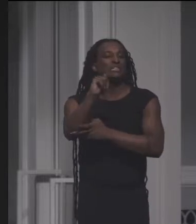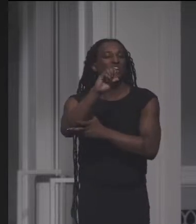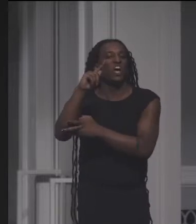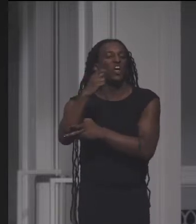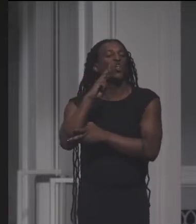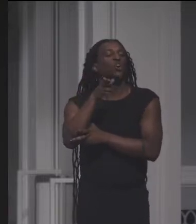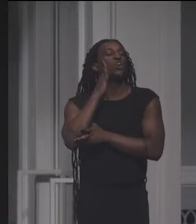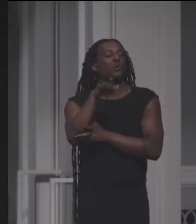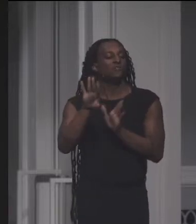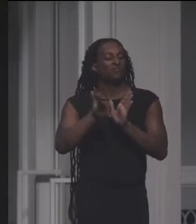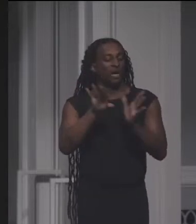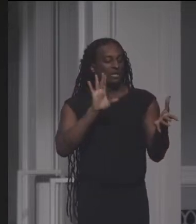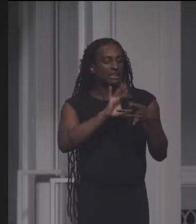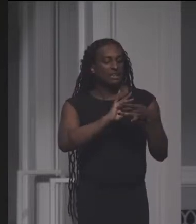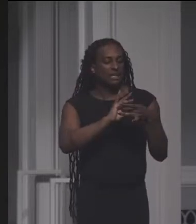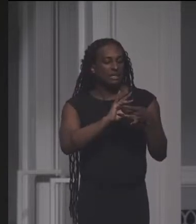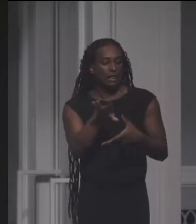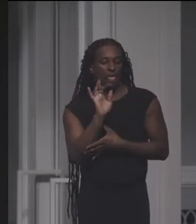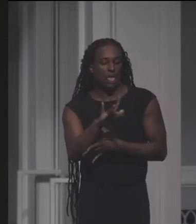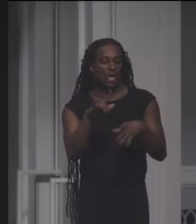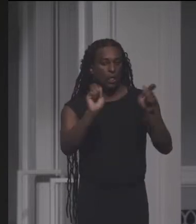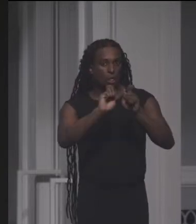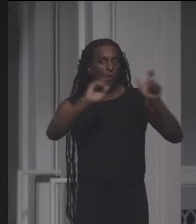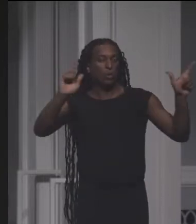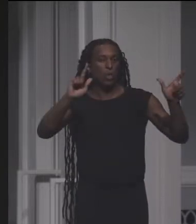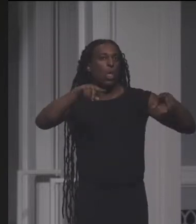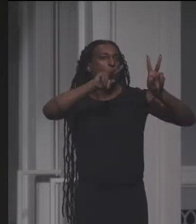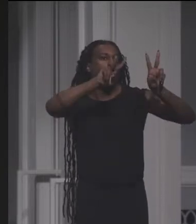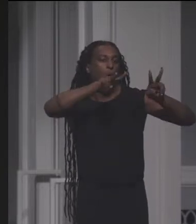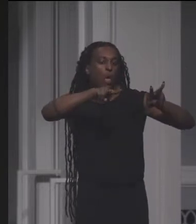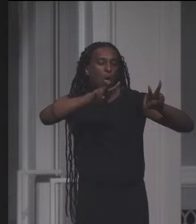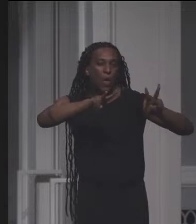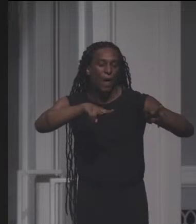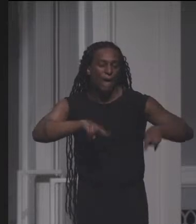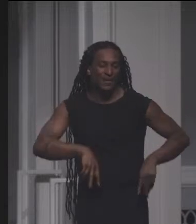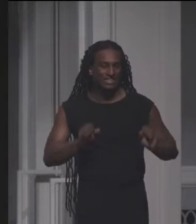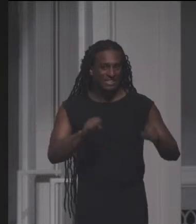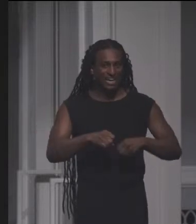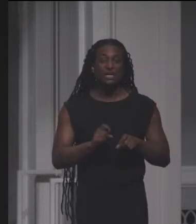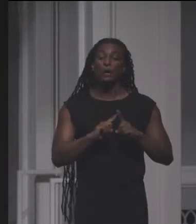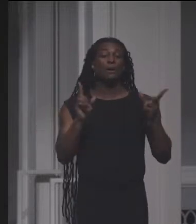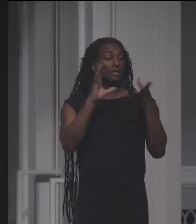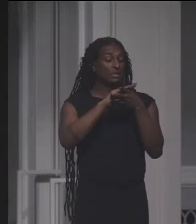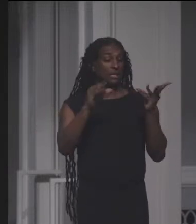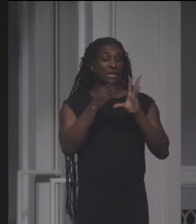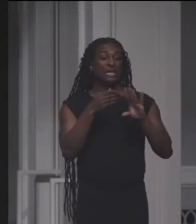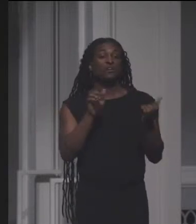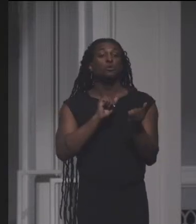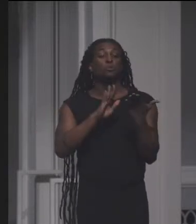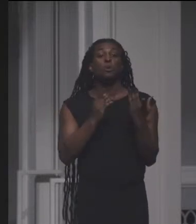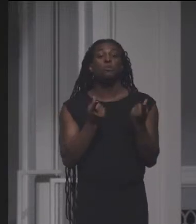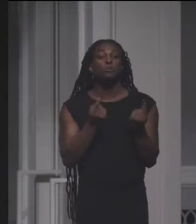there, so go read that. But the narrative trick I use is basically